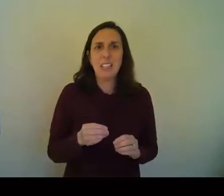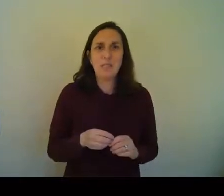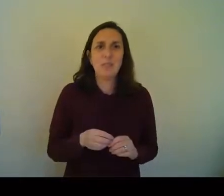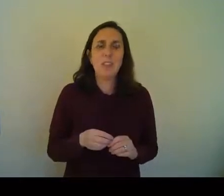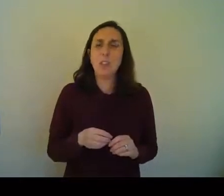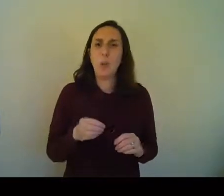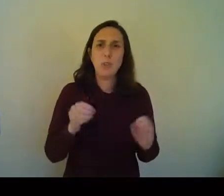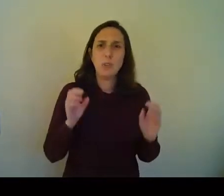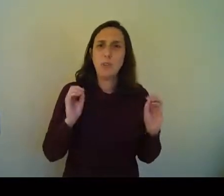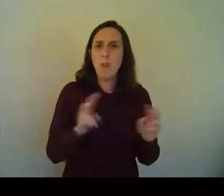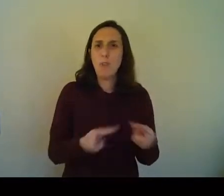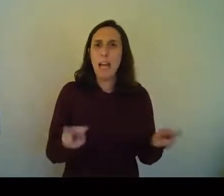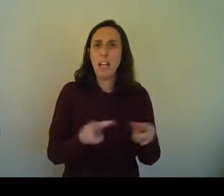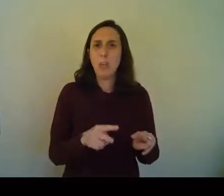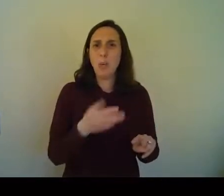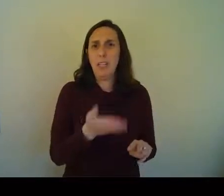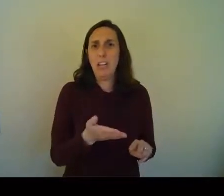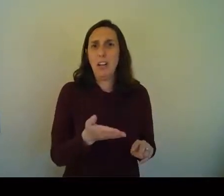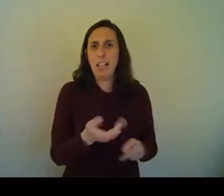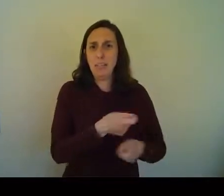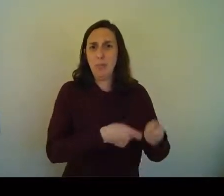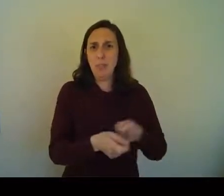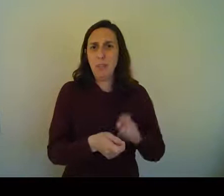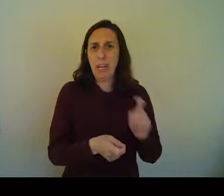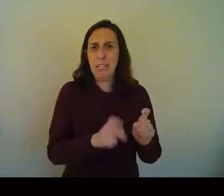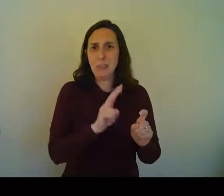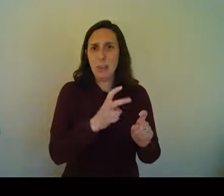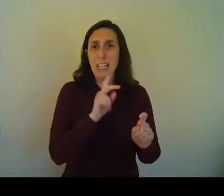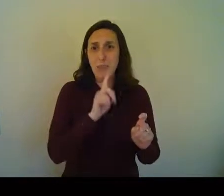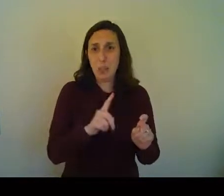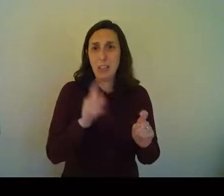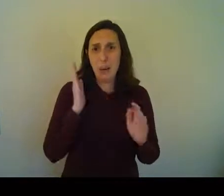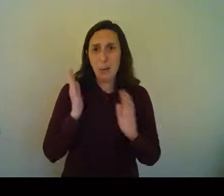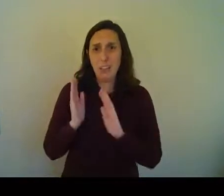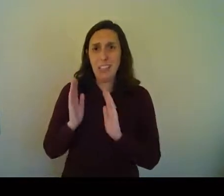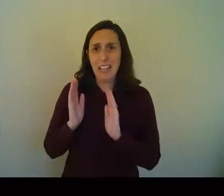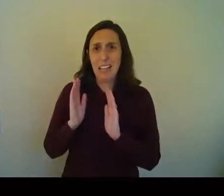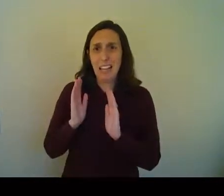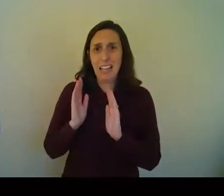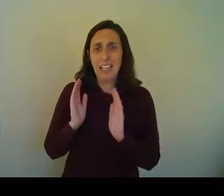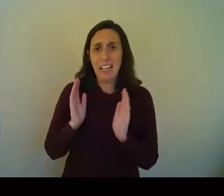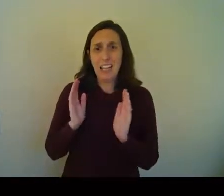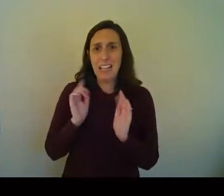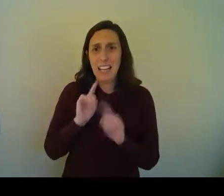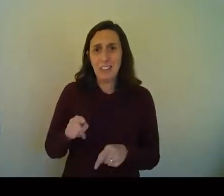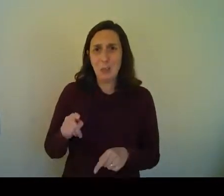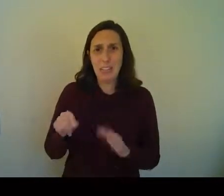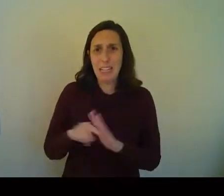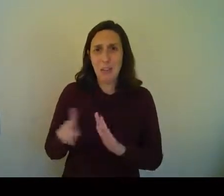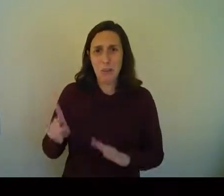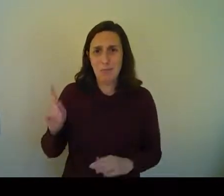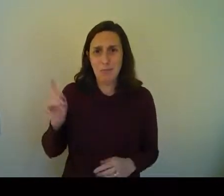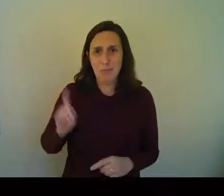right? There's no value I can put into x squared that's real that will equal -1. So I can say that